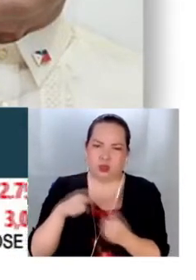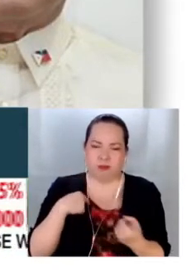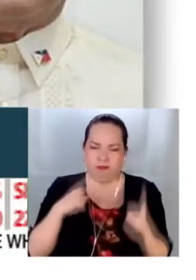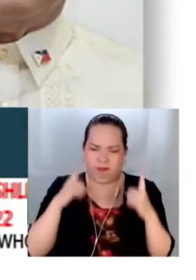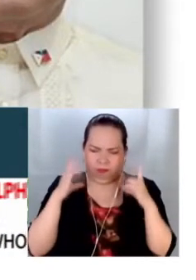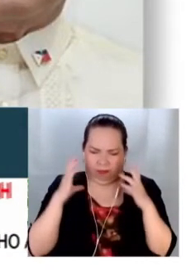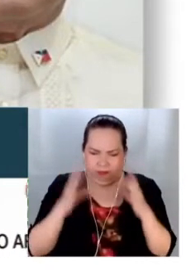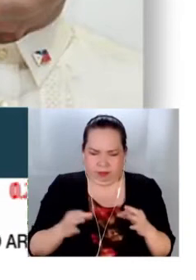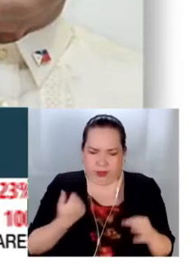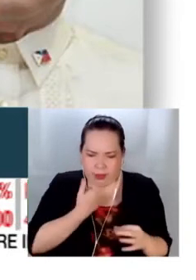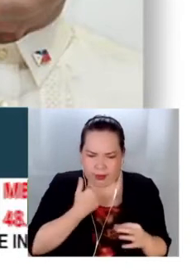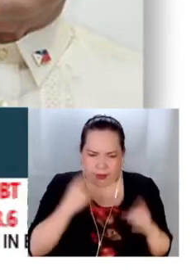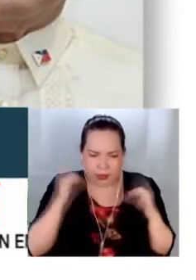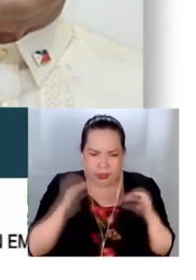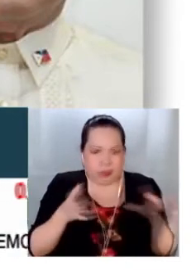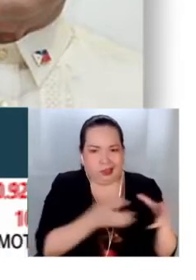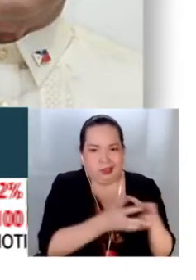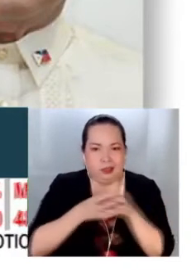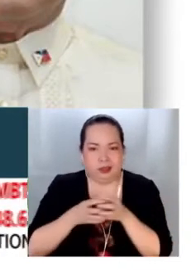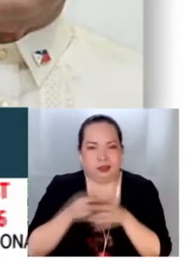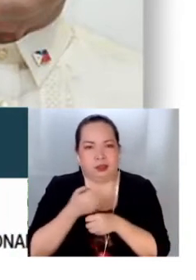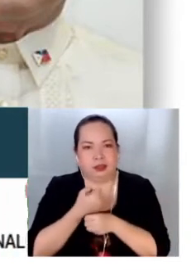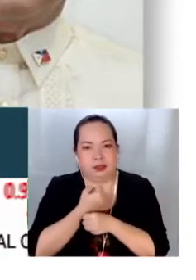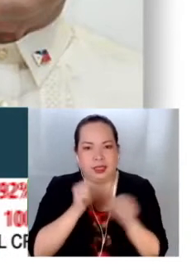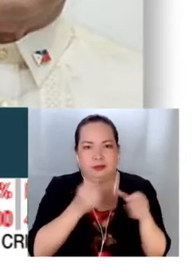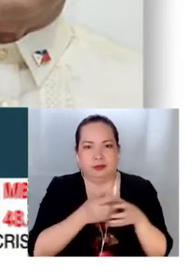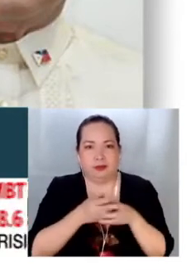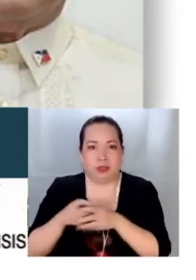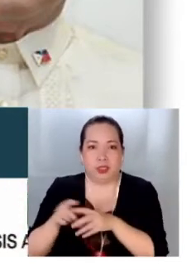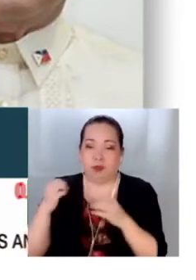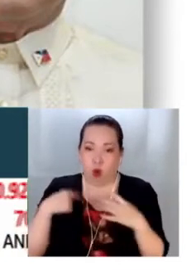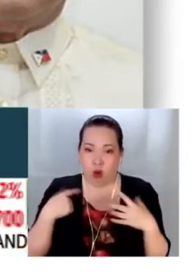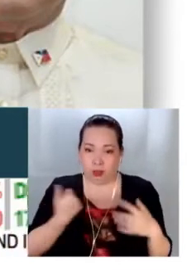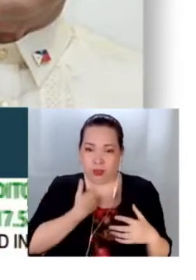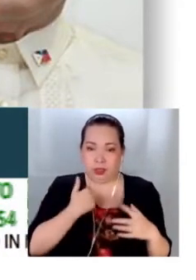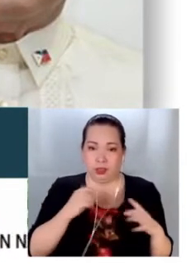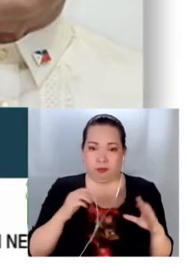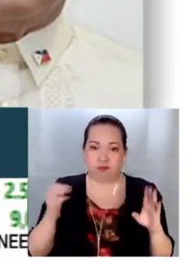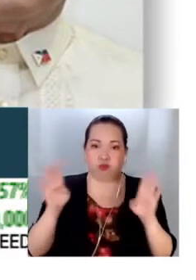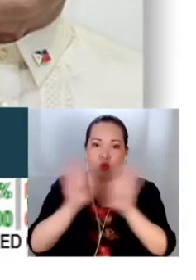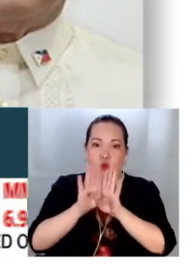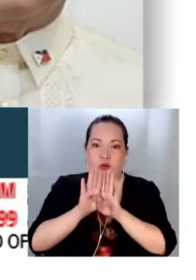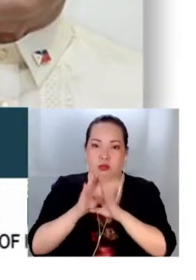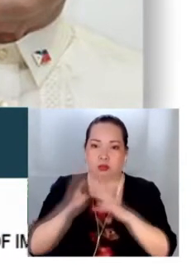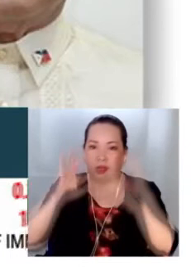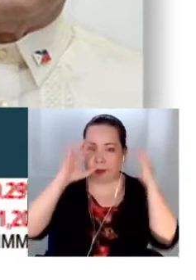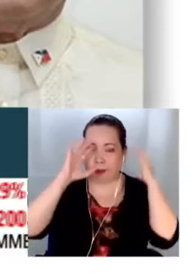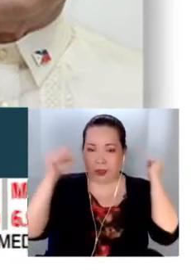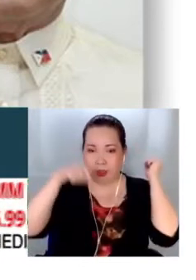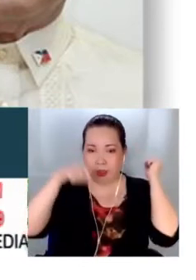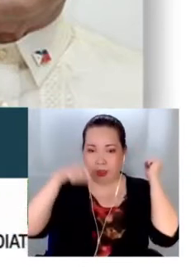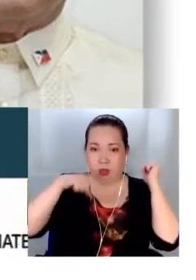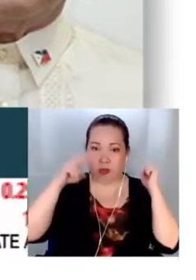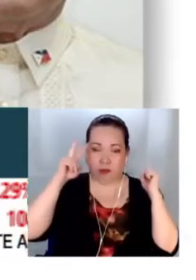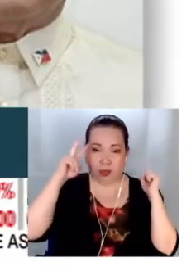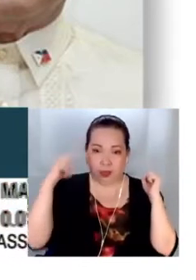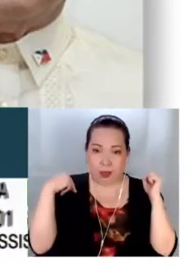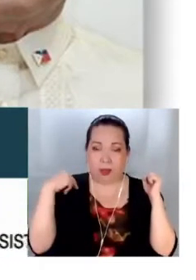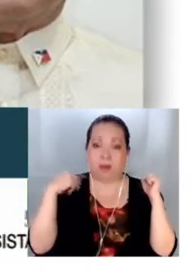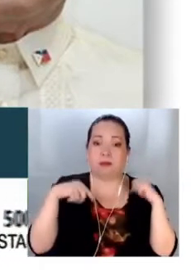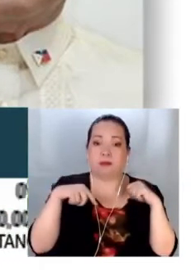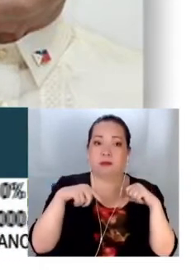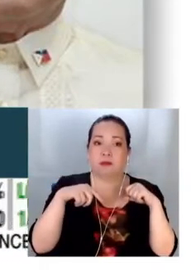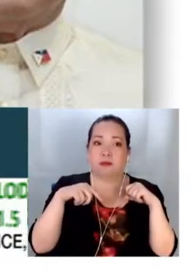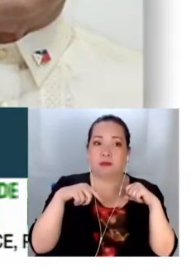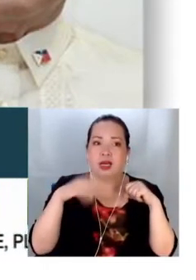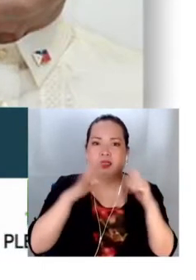mang gumulo. Like for example, I can close down the embassy. Okay. You know, I can evacuate all Filipinos by air, by sea, whatever.